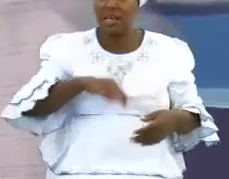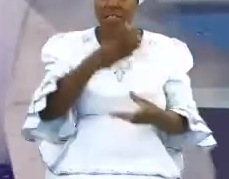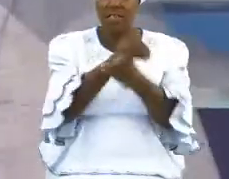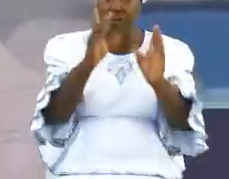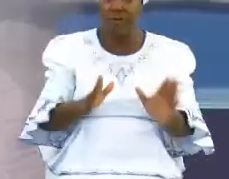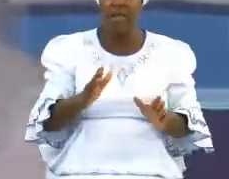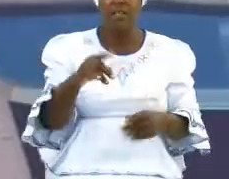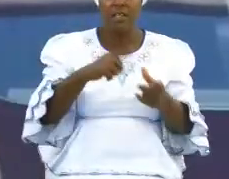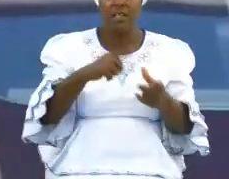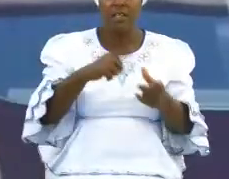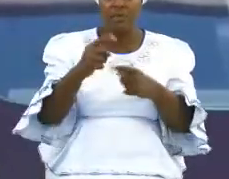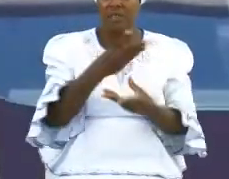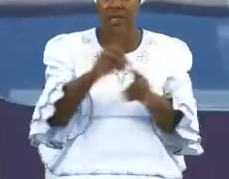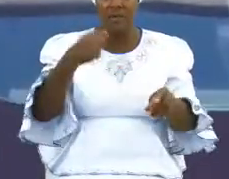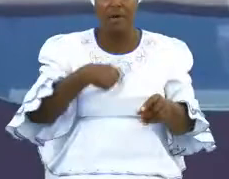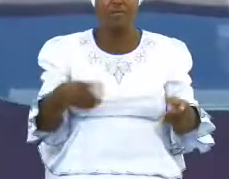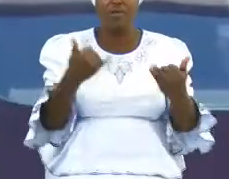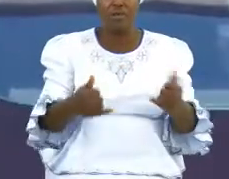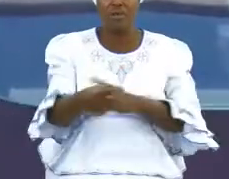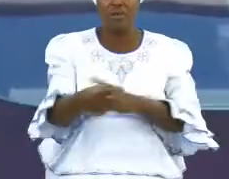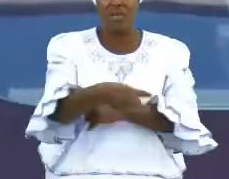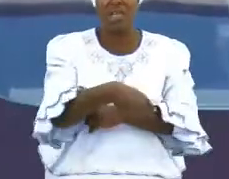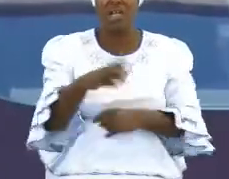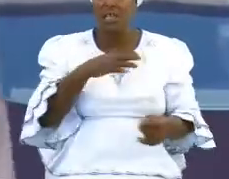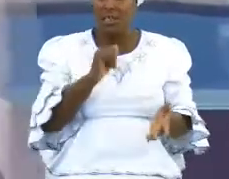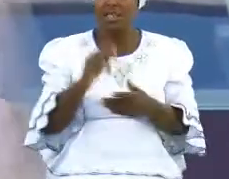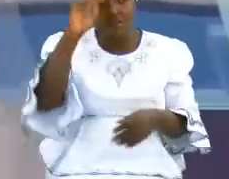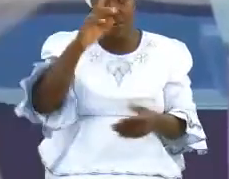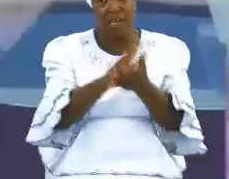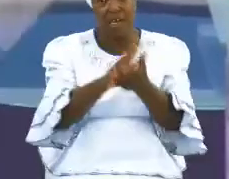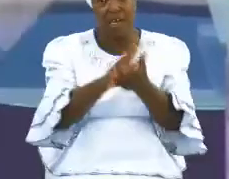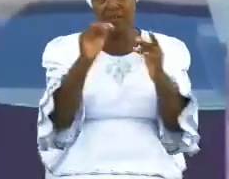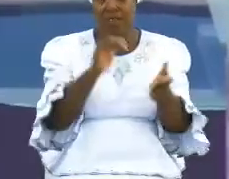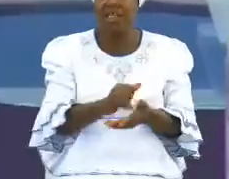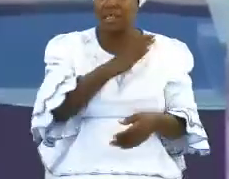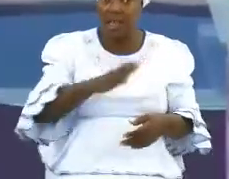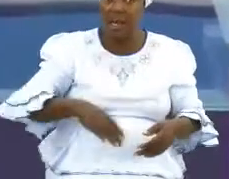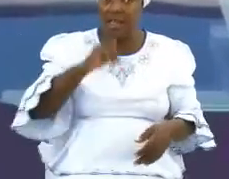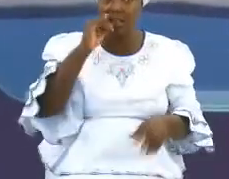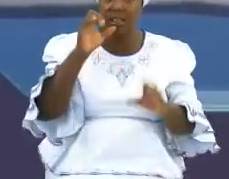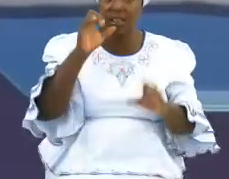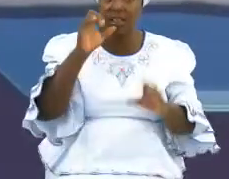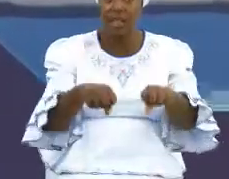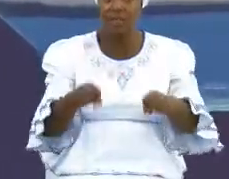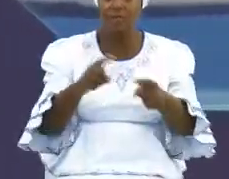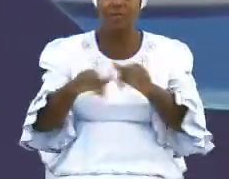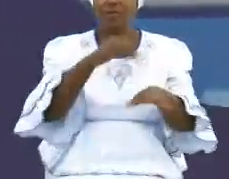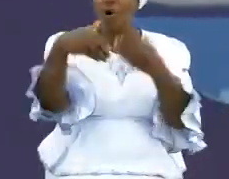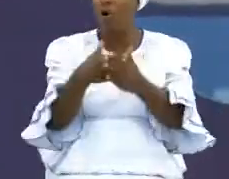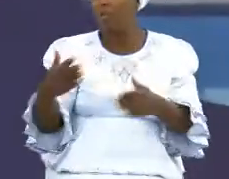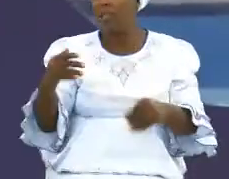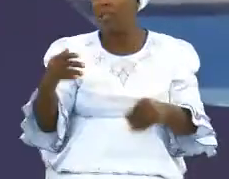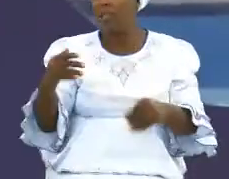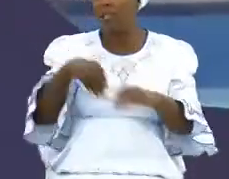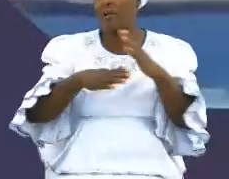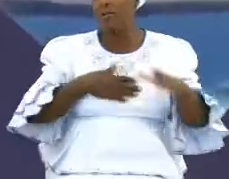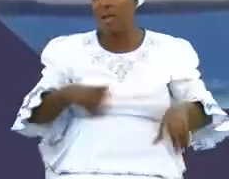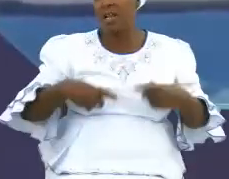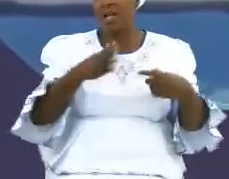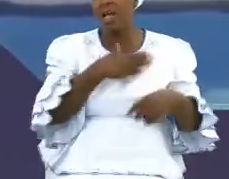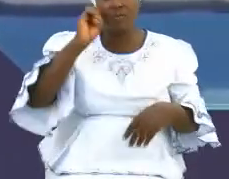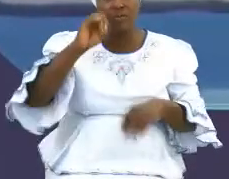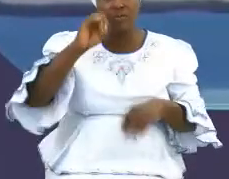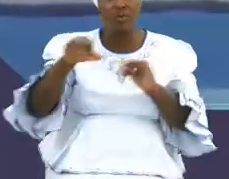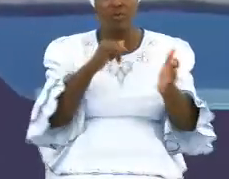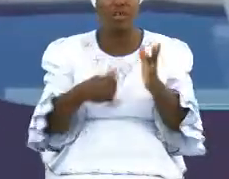That believeth that Christ is able to do all things in my life, and he will do it today for everyone